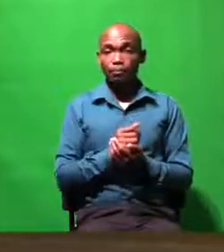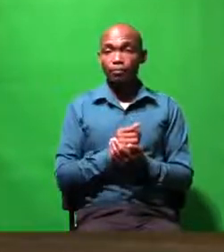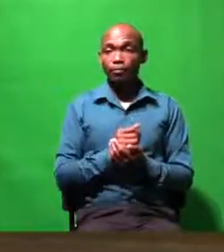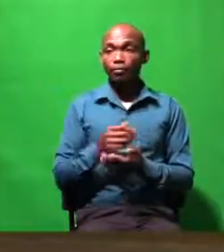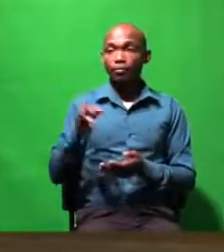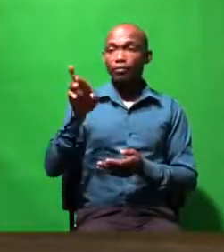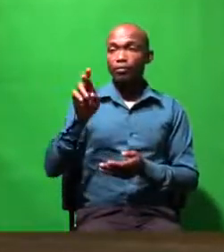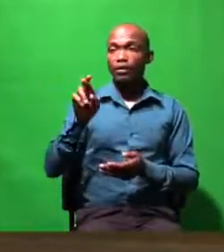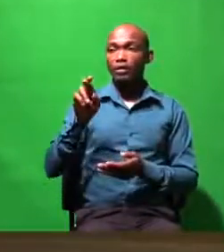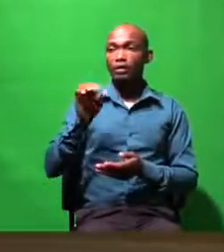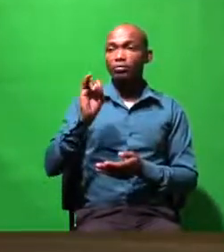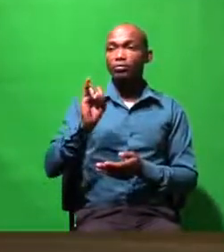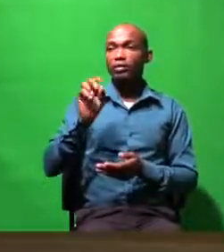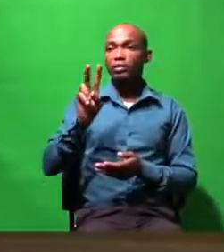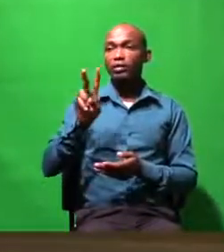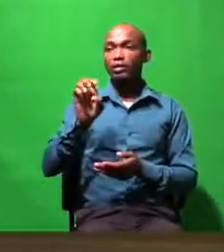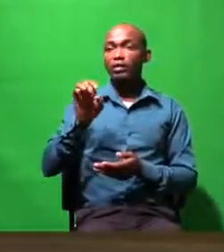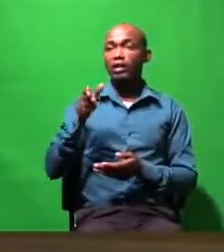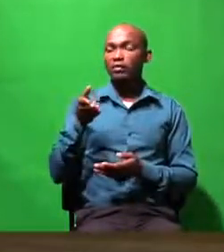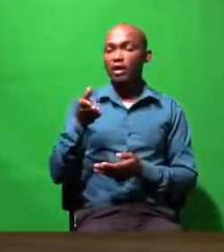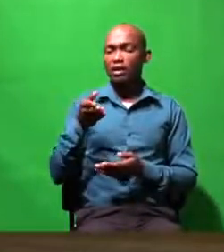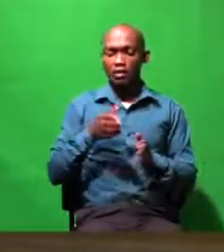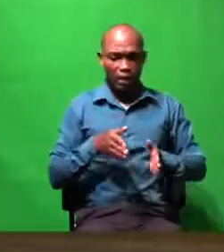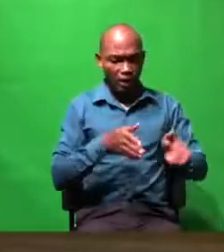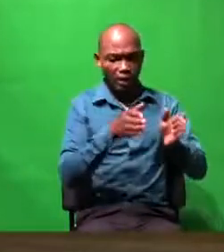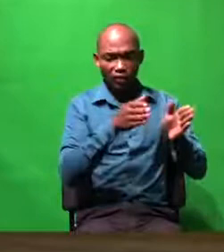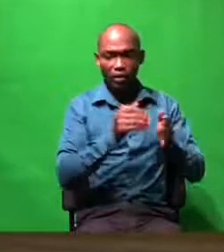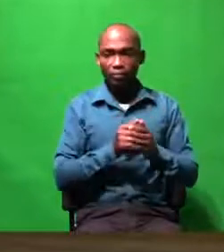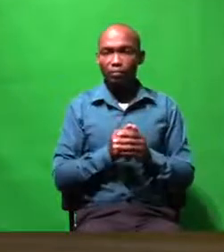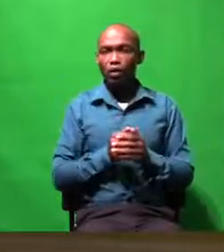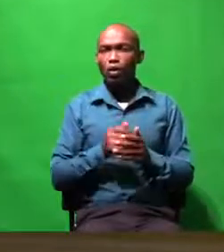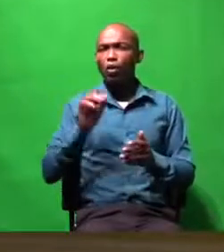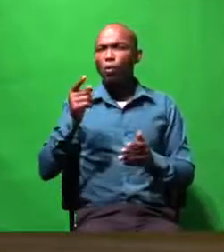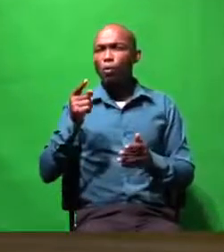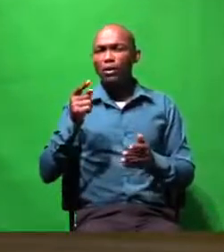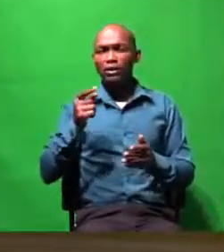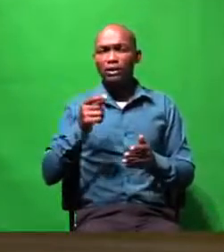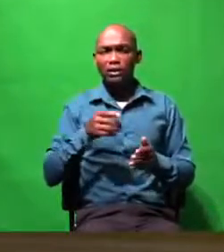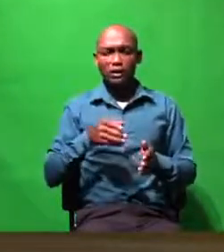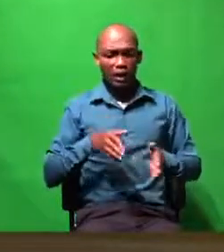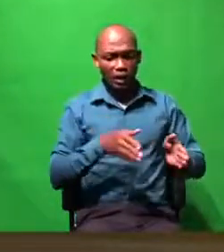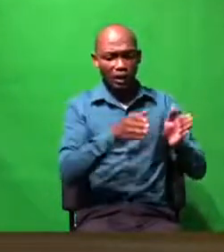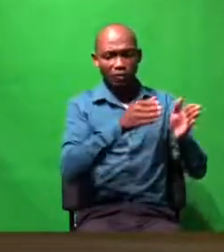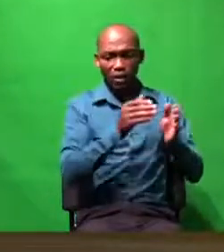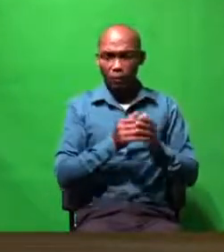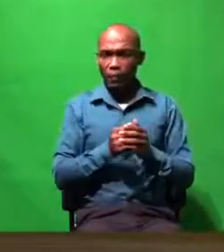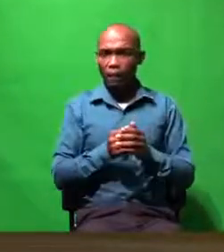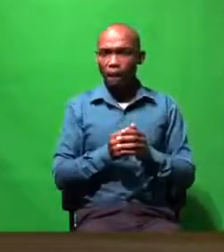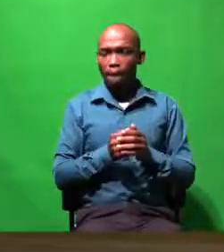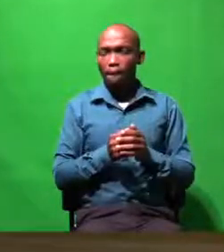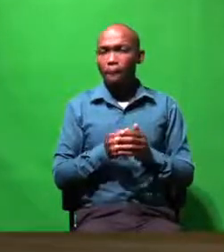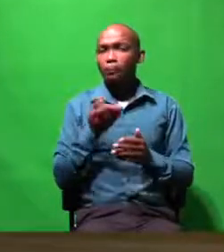river. What is a river, my students? A river